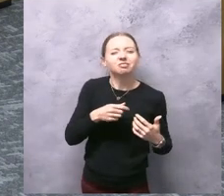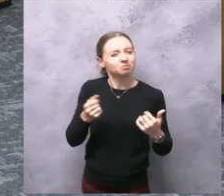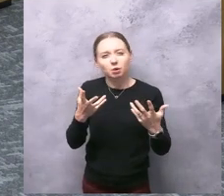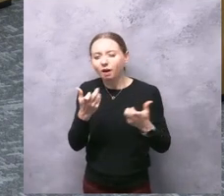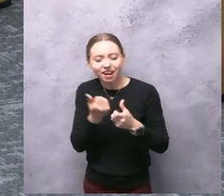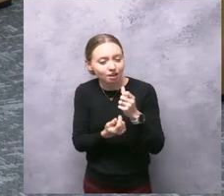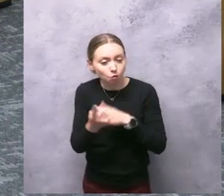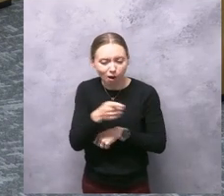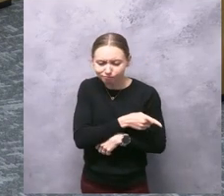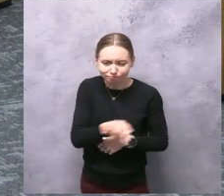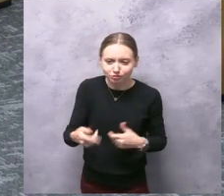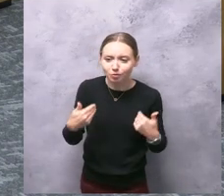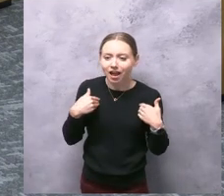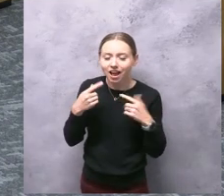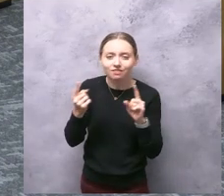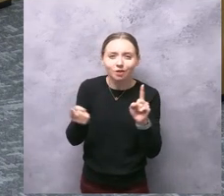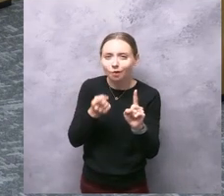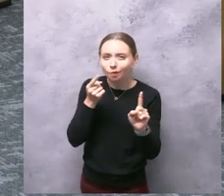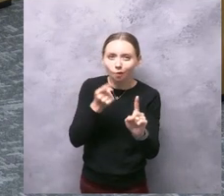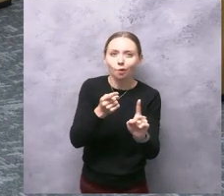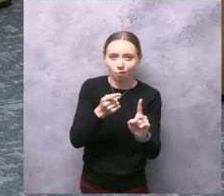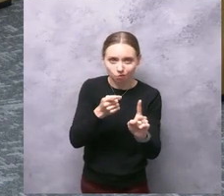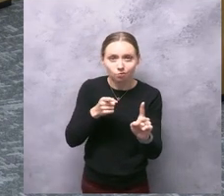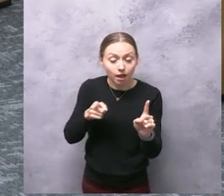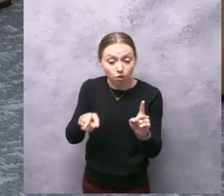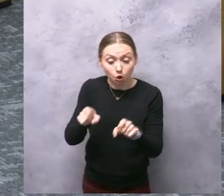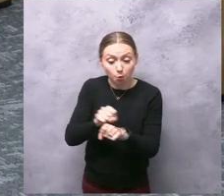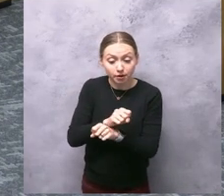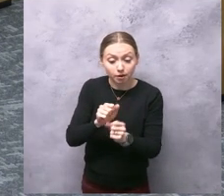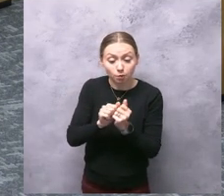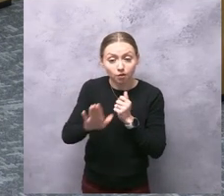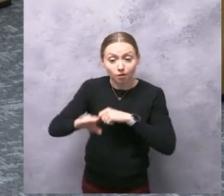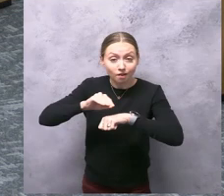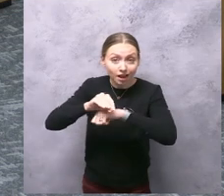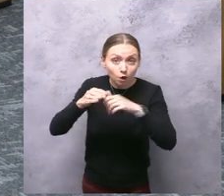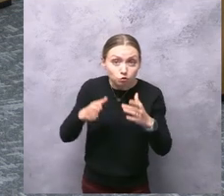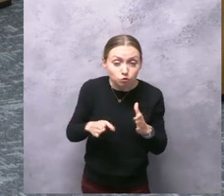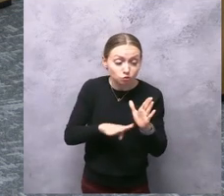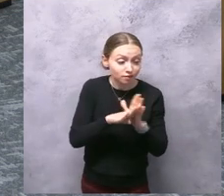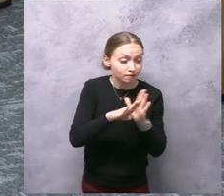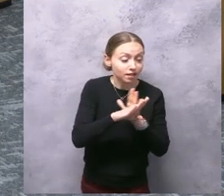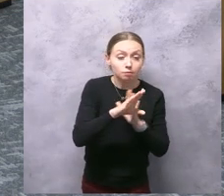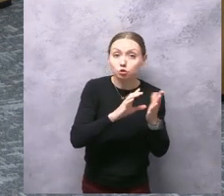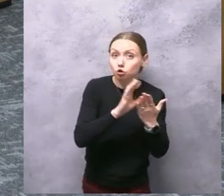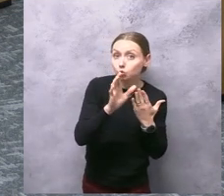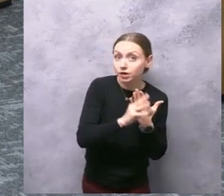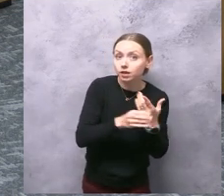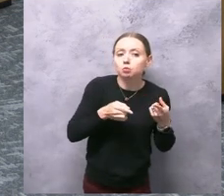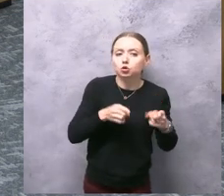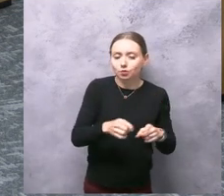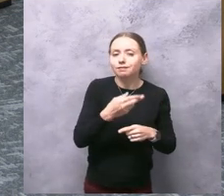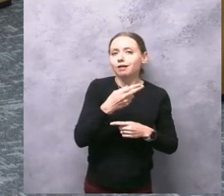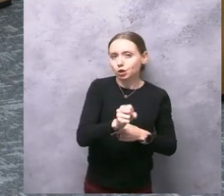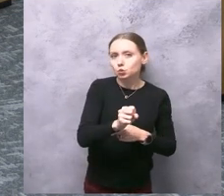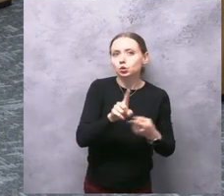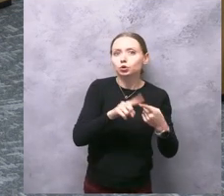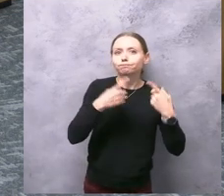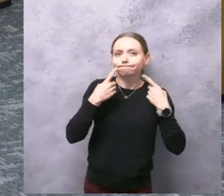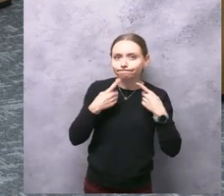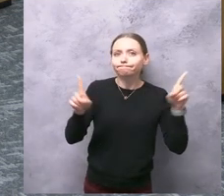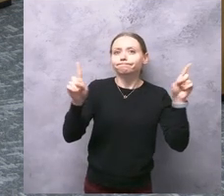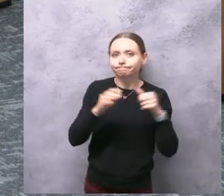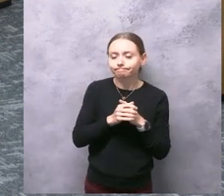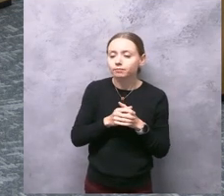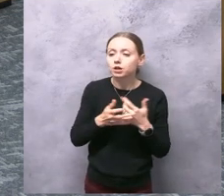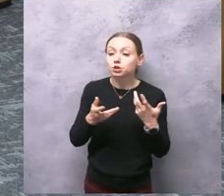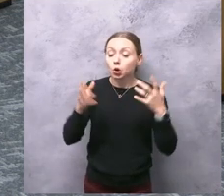they're working towards, and then working with their counselor to develop the curriculum in high school to get them there. So, President, I'll